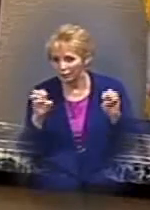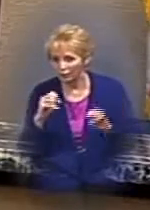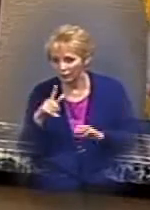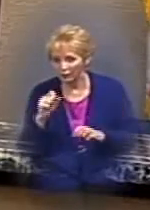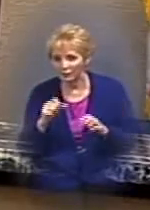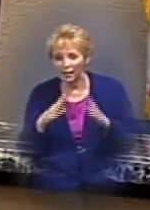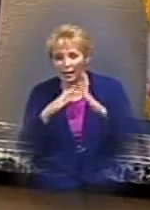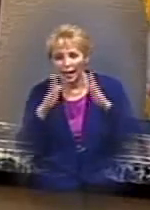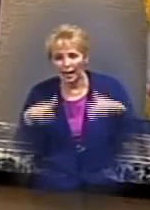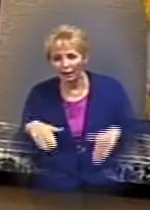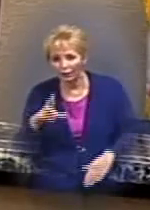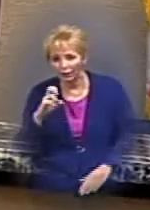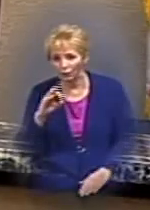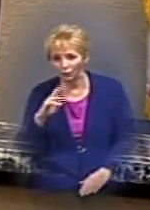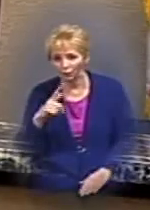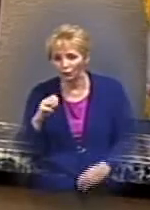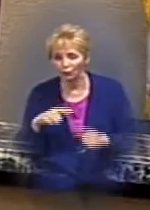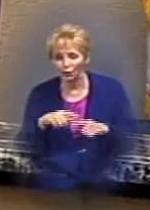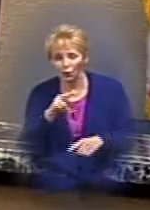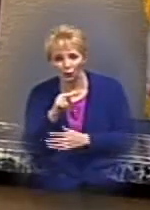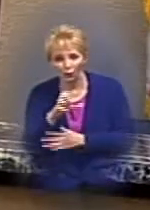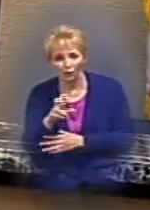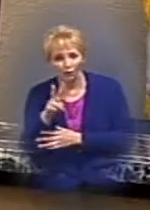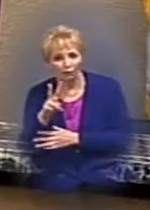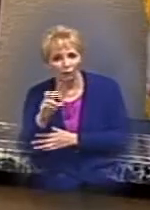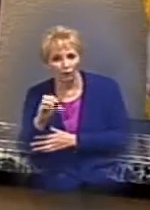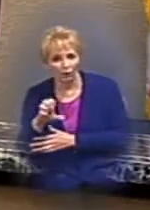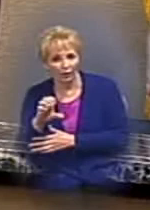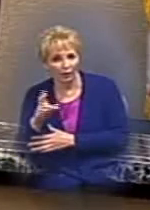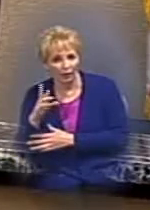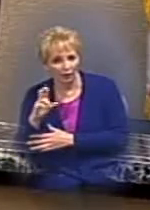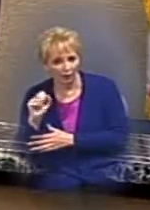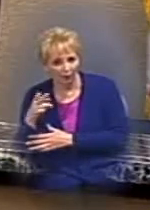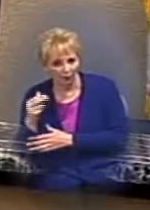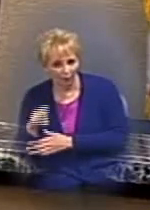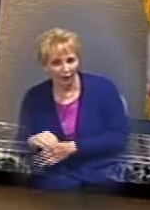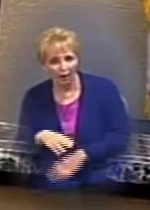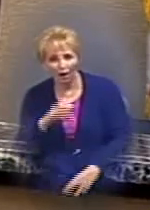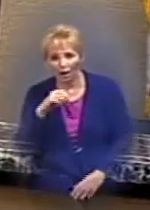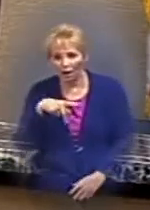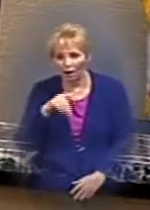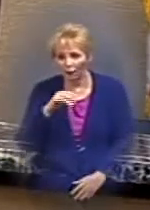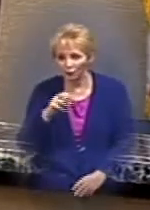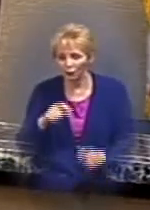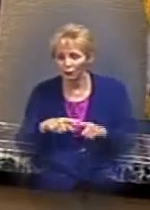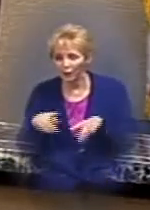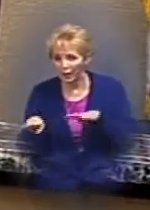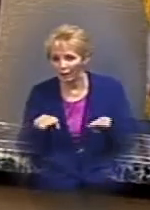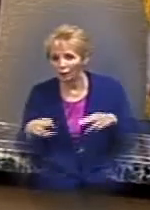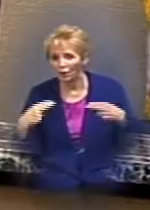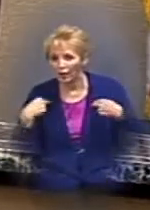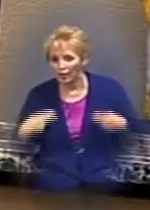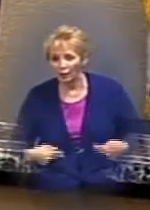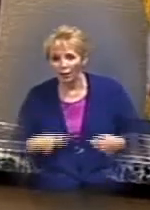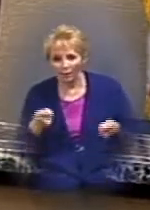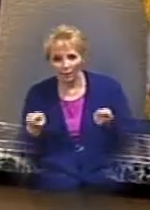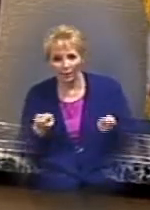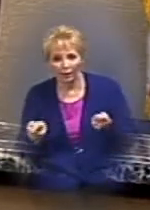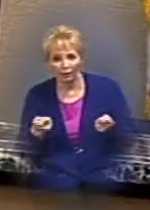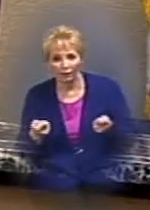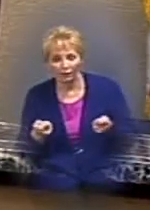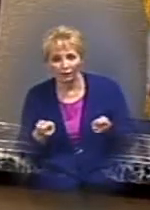of Refuge, North Carolina Vocational Rehabilitation Options, Partners Behavioral Health Management,